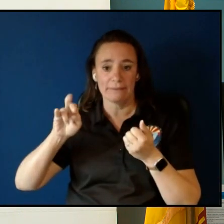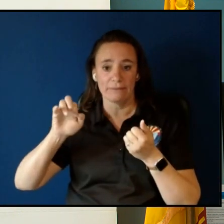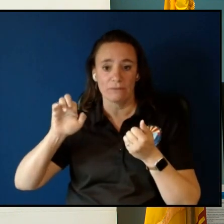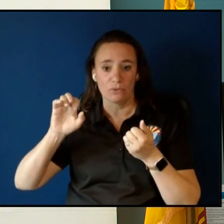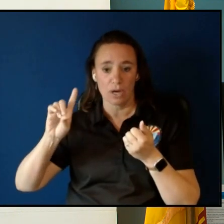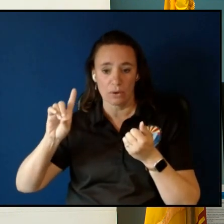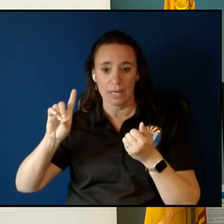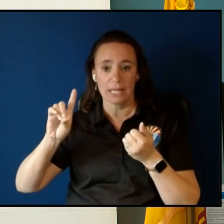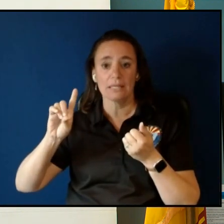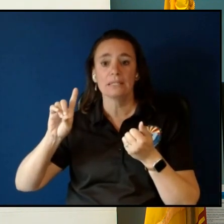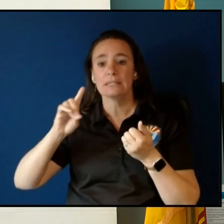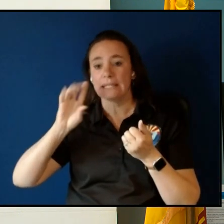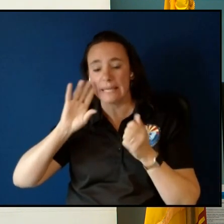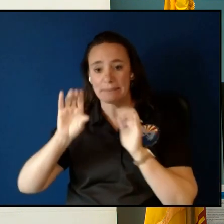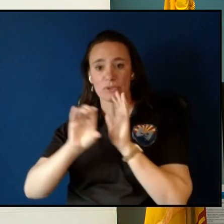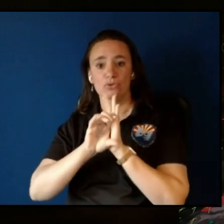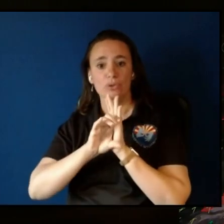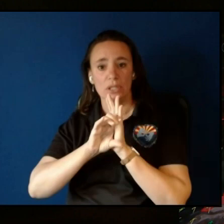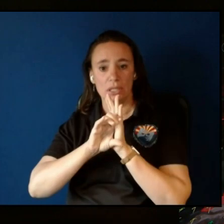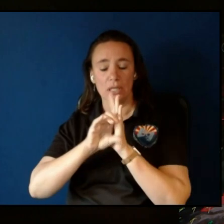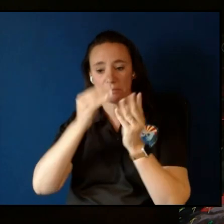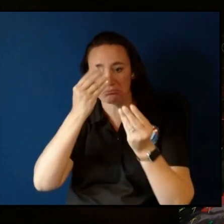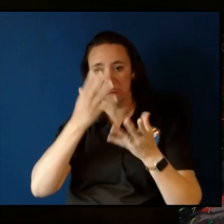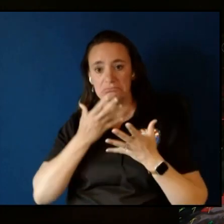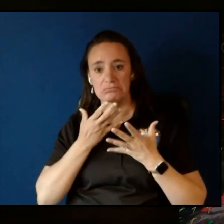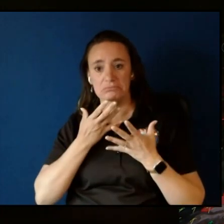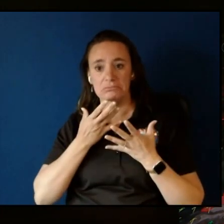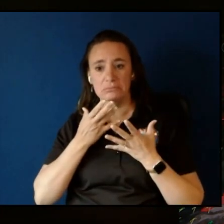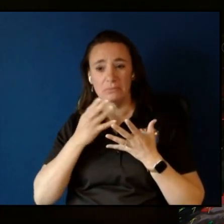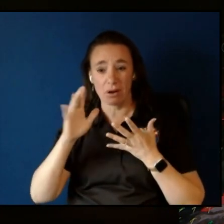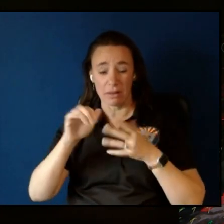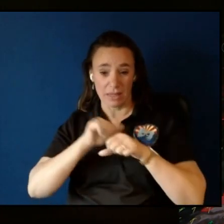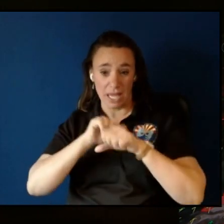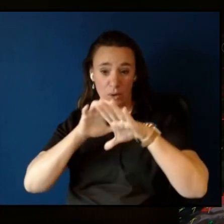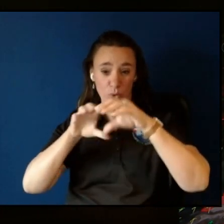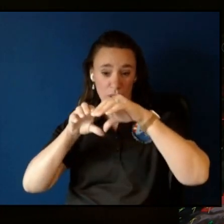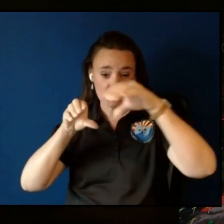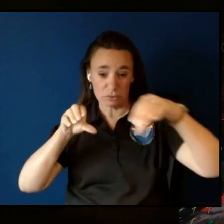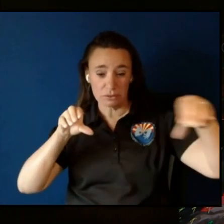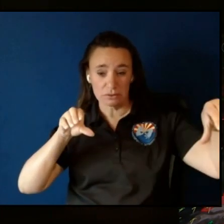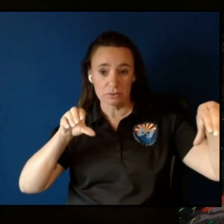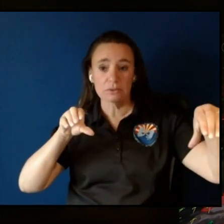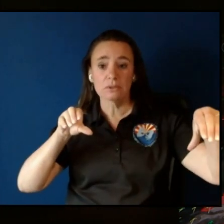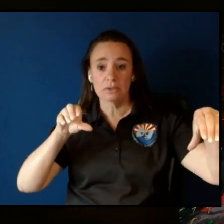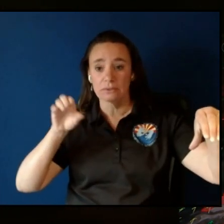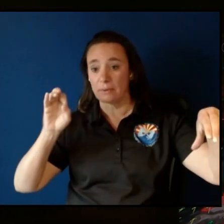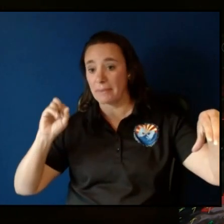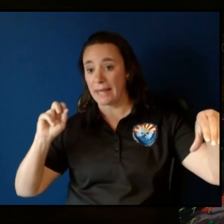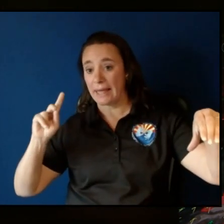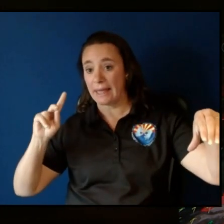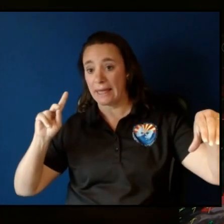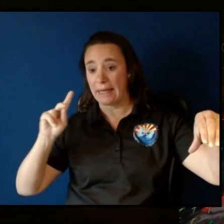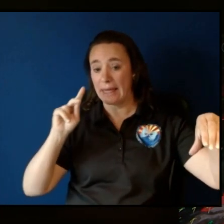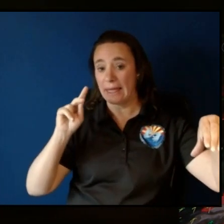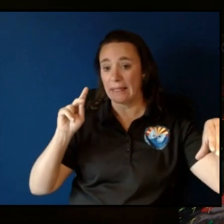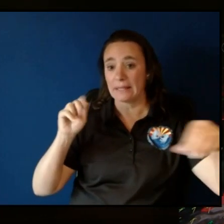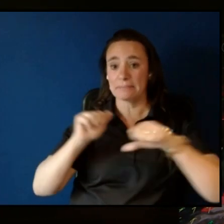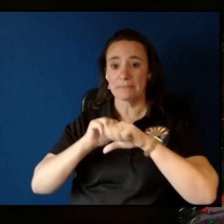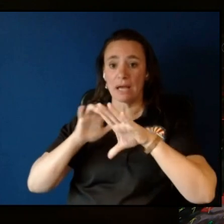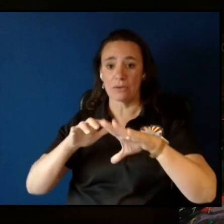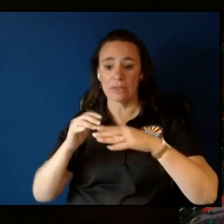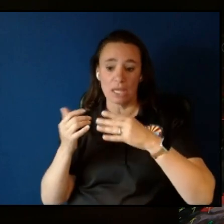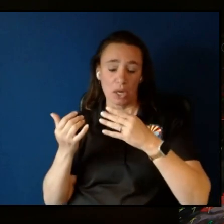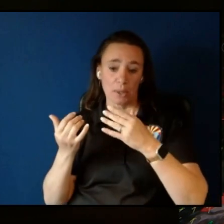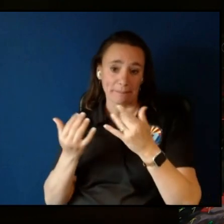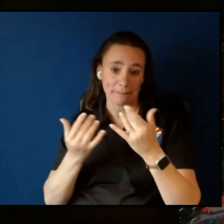this information. And right now, up on this ridge coming off of Elk Mountain, they're doing burning right here so that when this fire